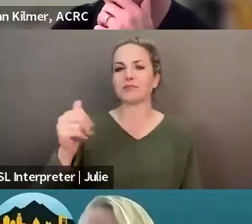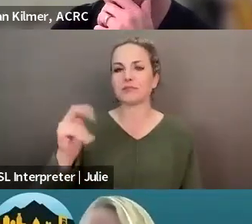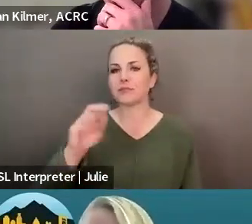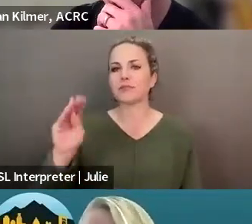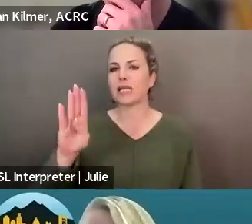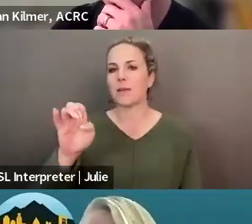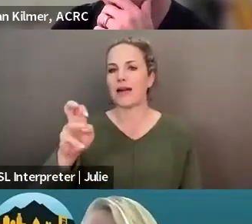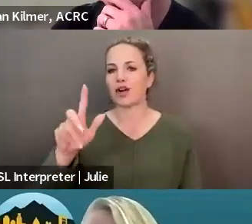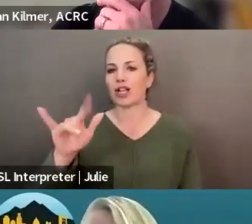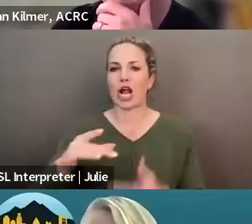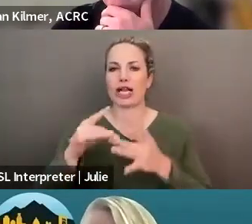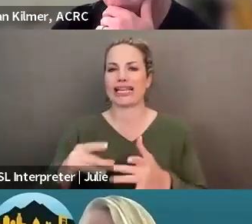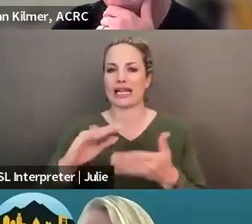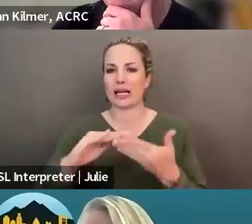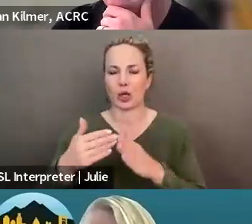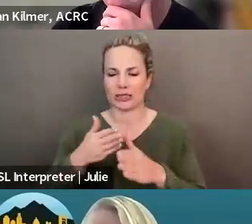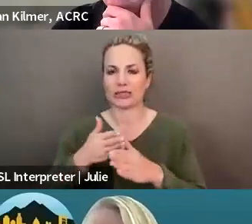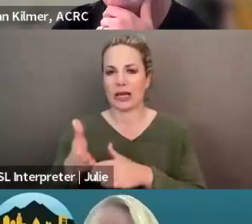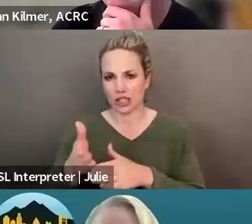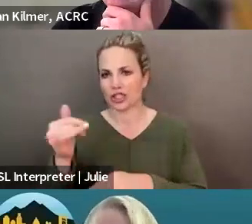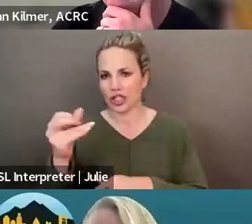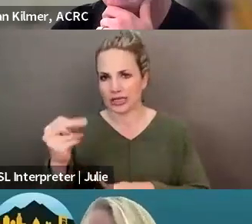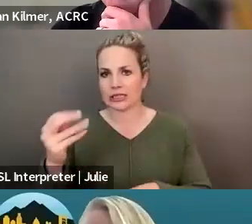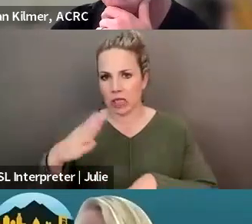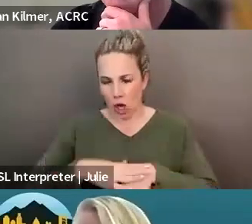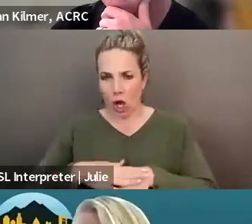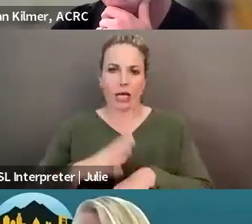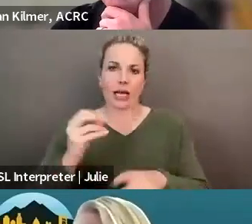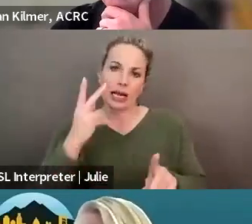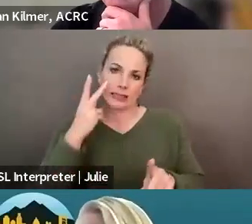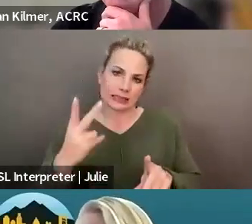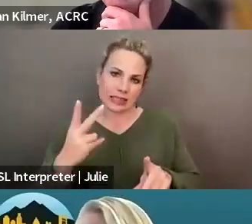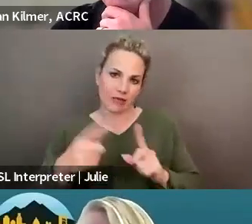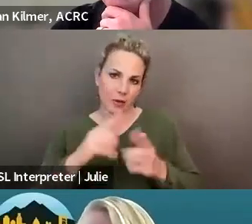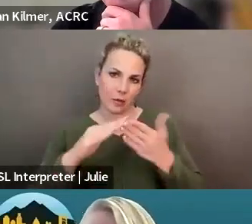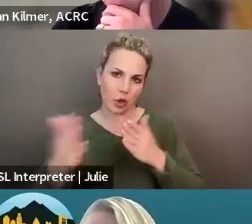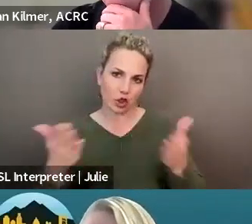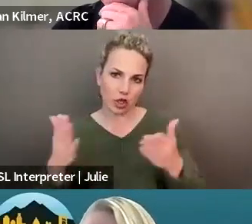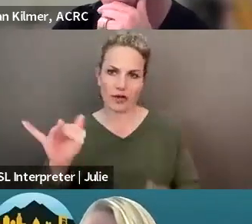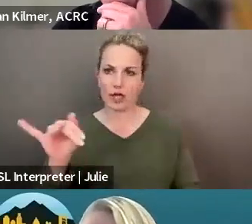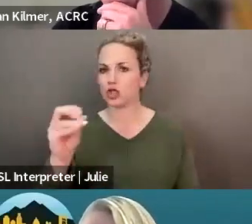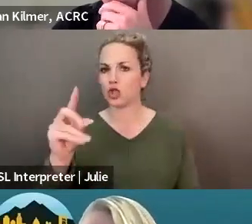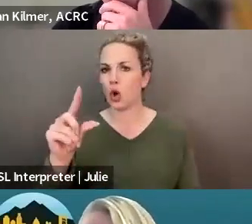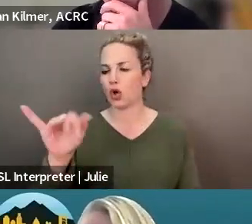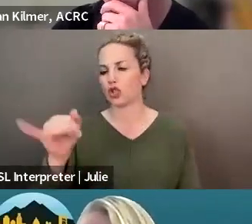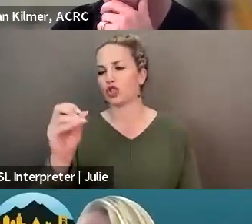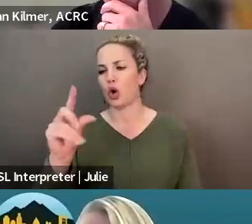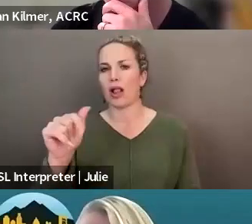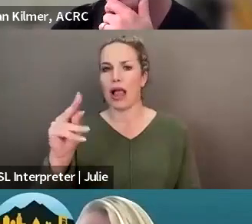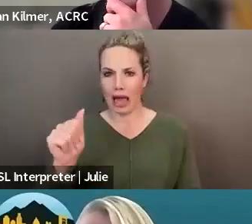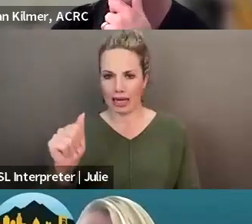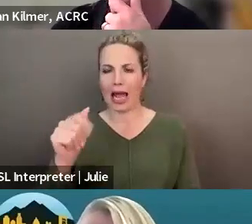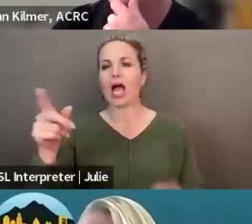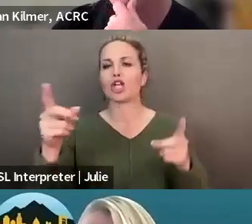and our lead community services specialist, Jason, is on. And I see also from community services, Jolana is here. Our director